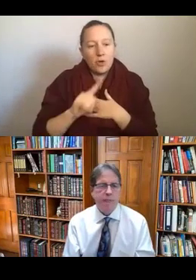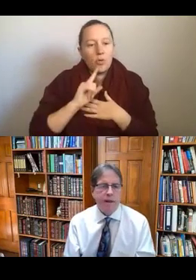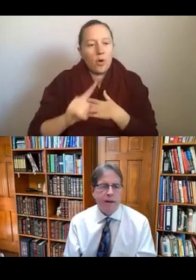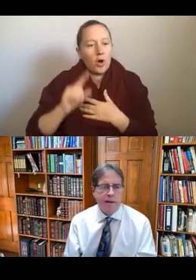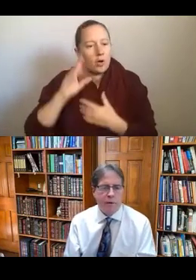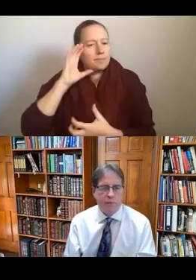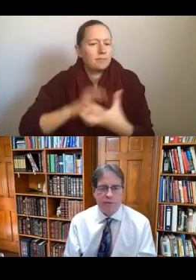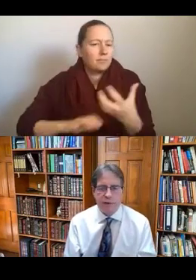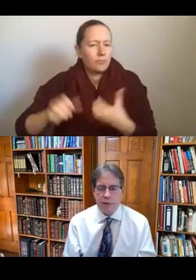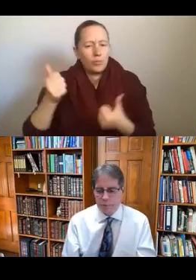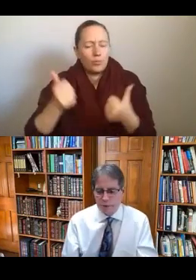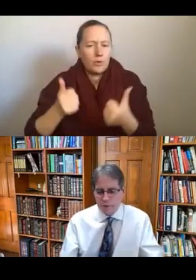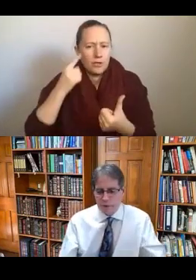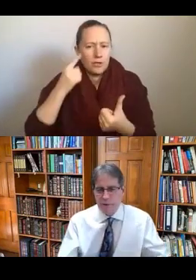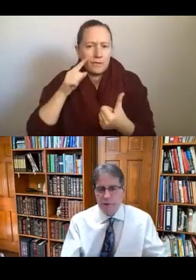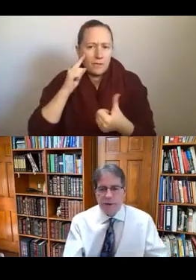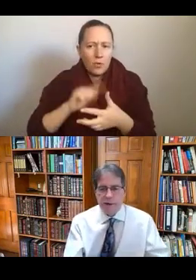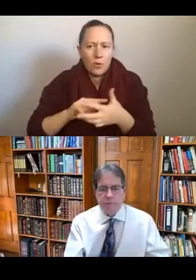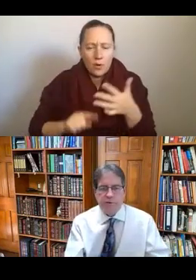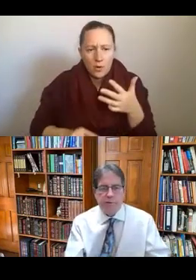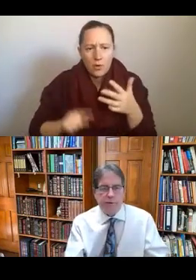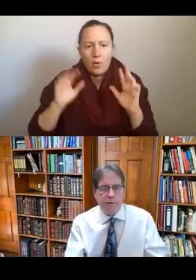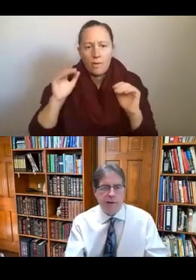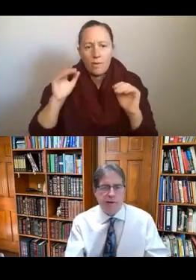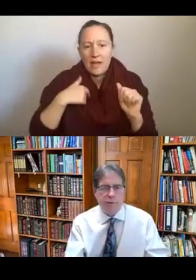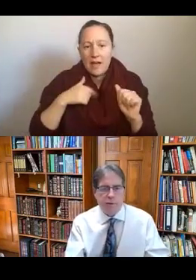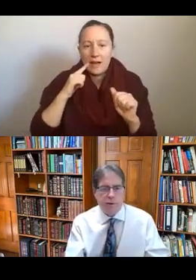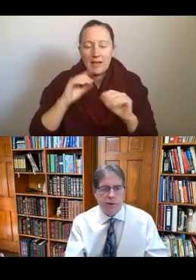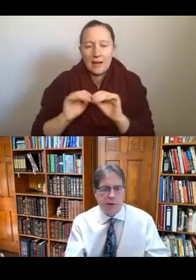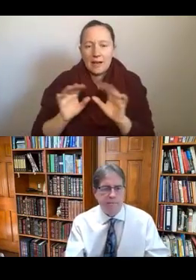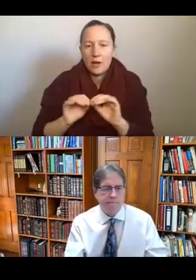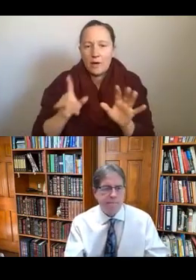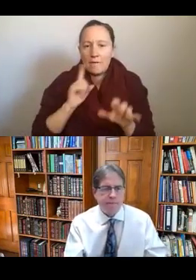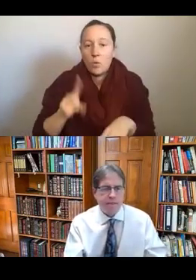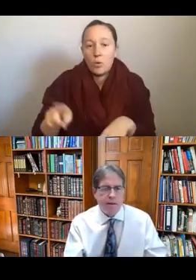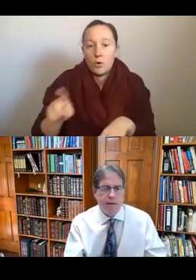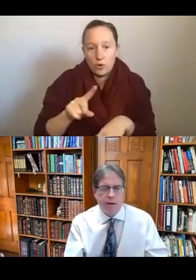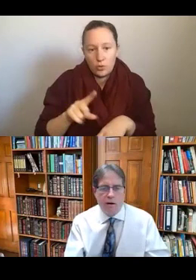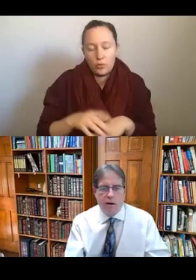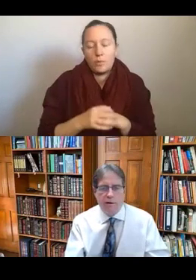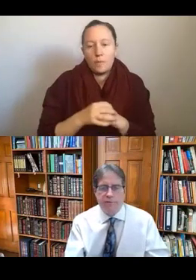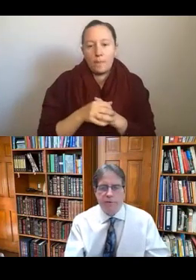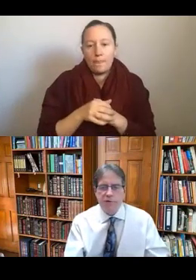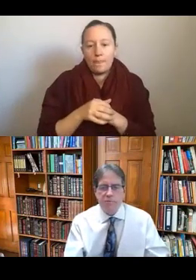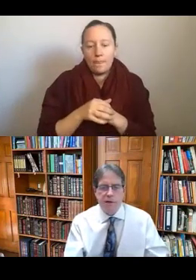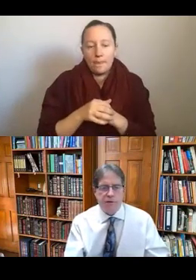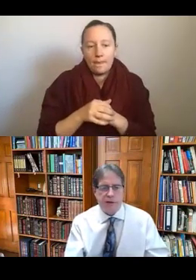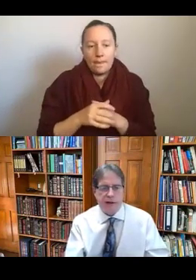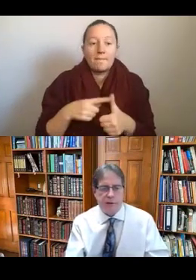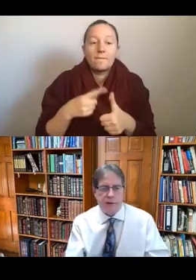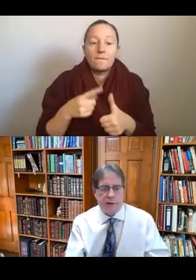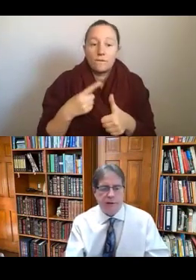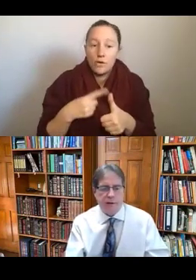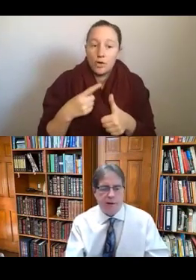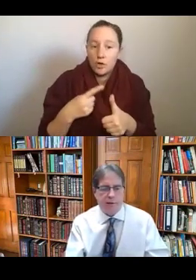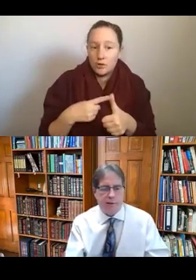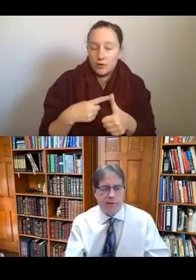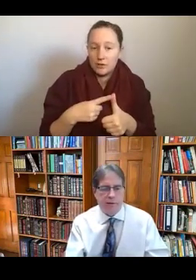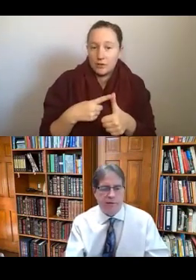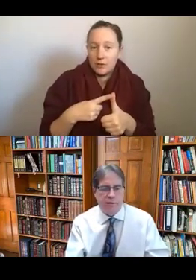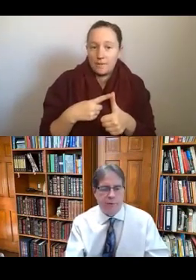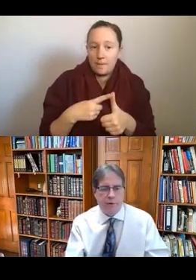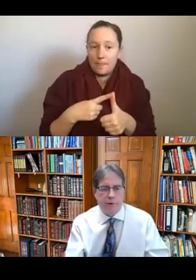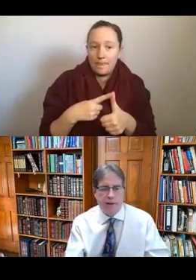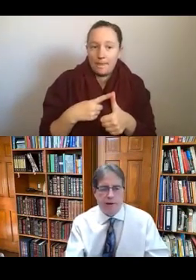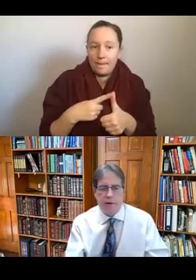what. And hopefully I will be able to clear that up to some degree as we go along. The first major category that